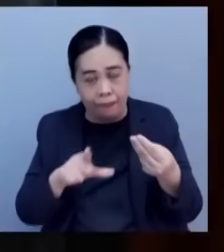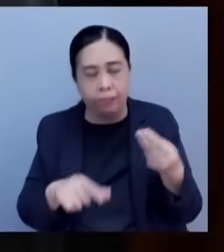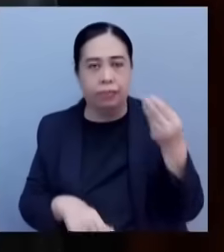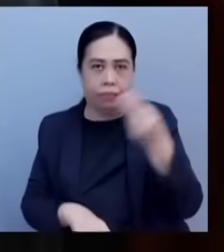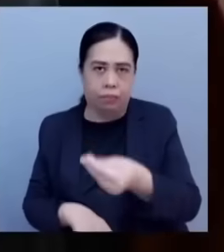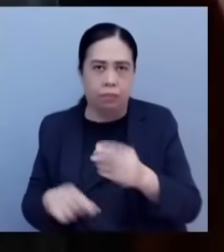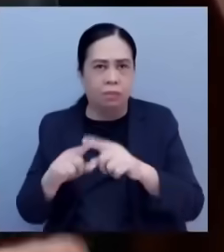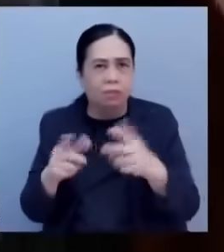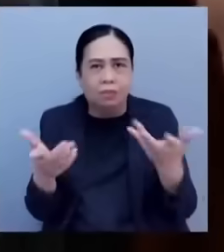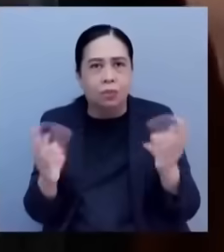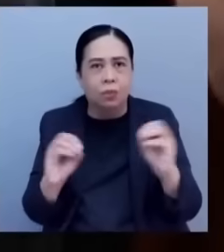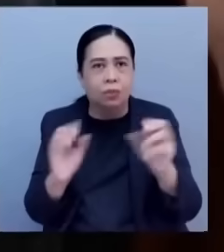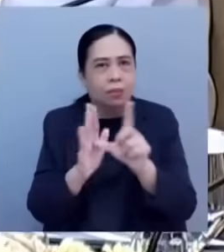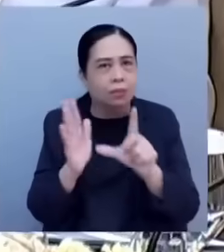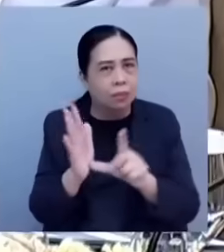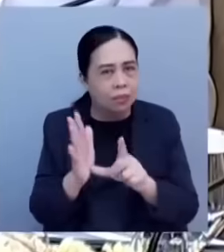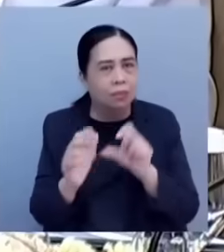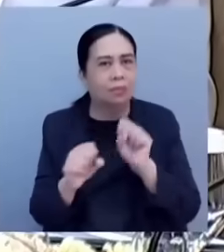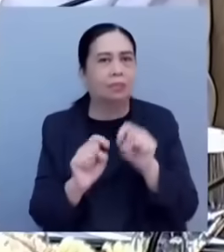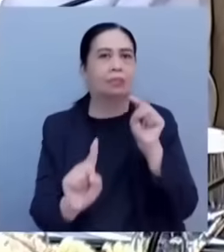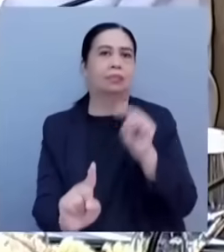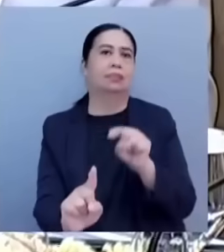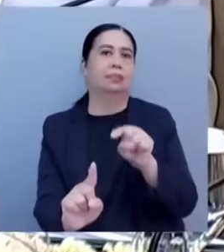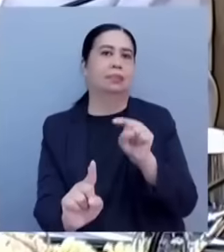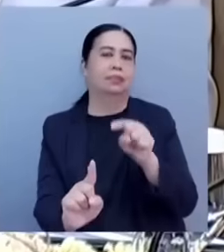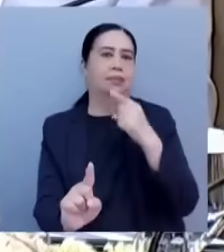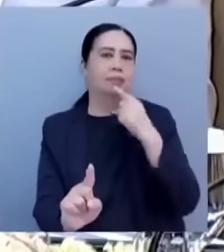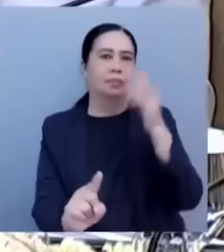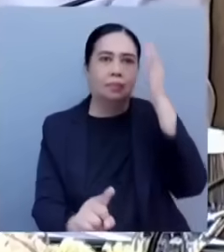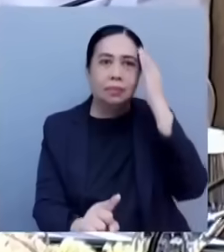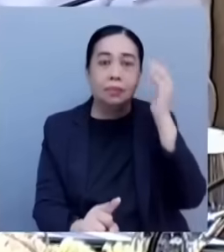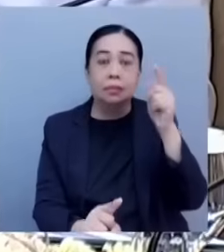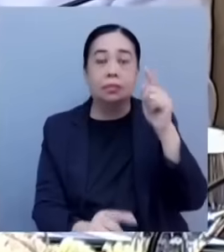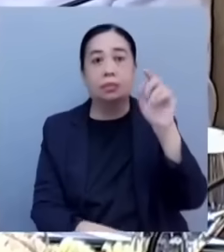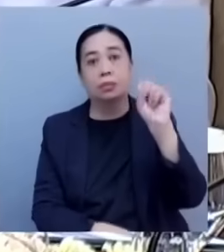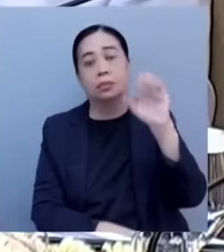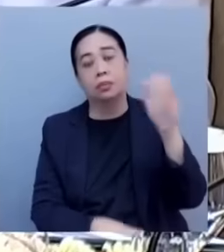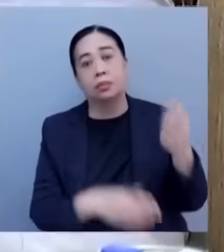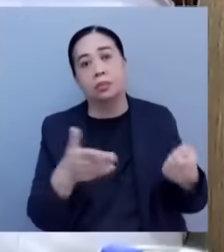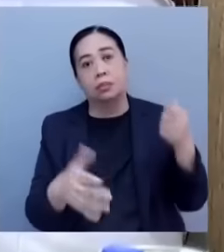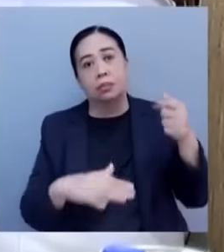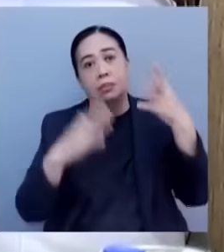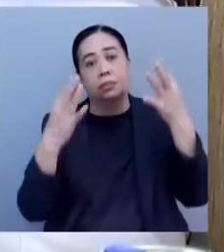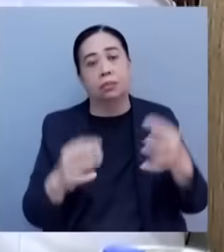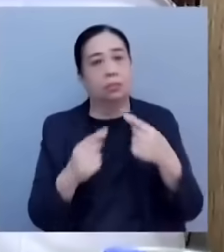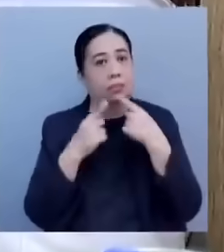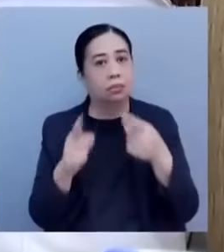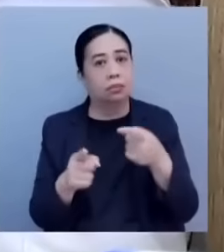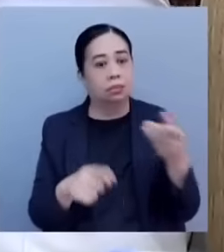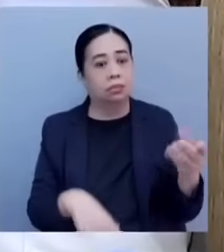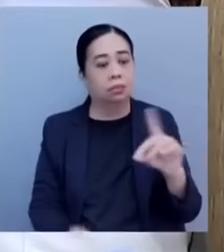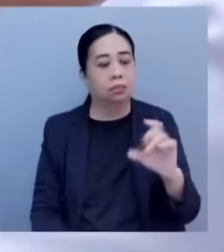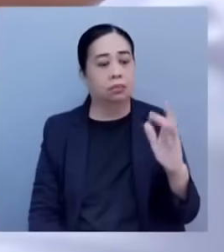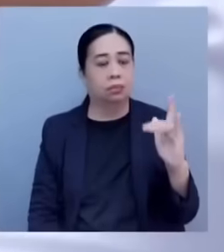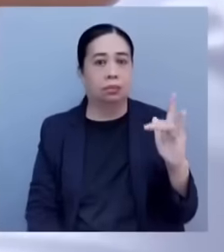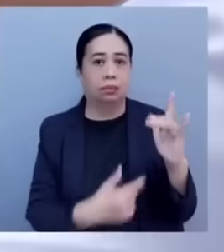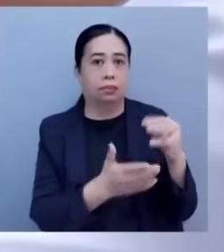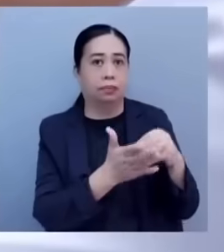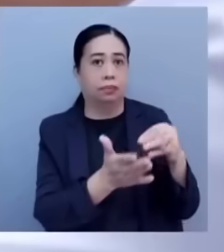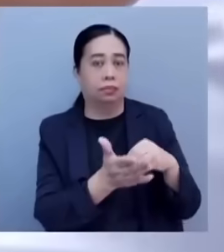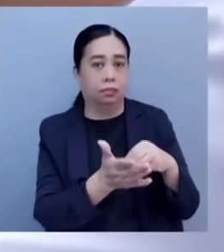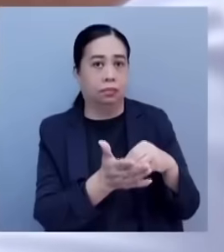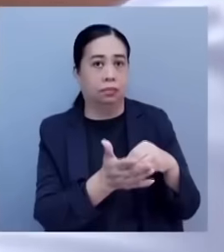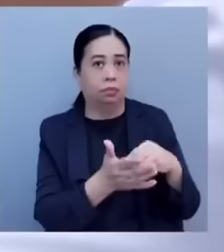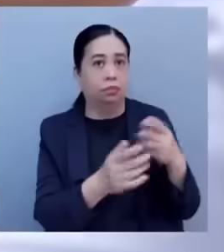that's really the main point that they're asking the Supreme Court to rule on, and to declare that the 125 million pesos